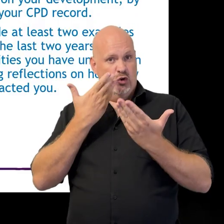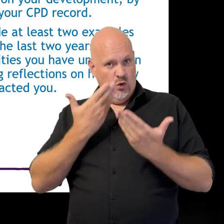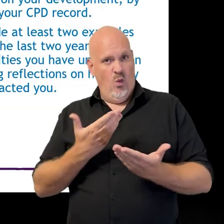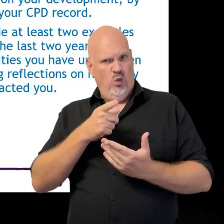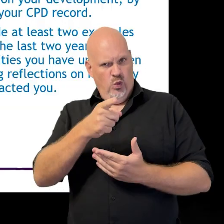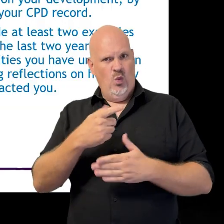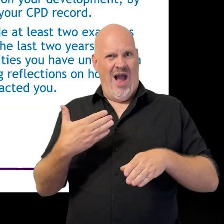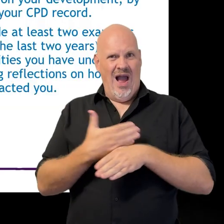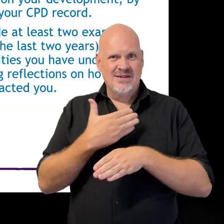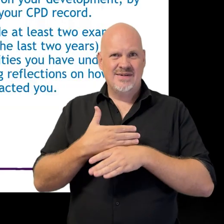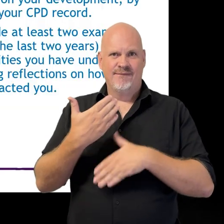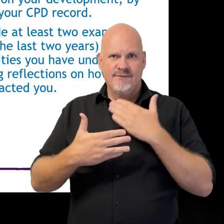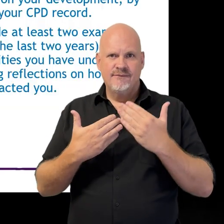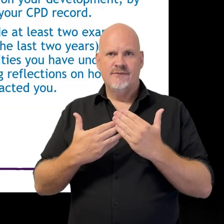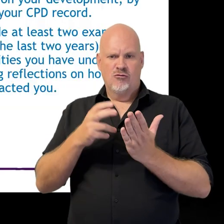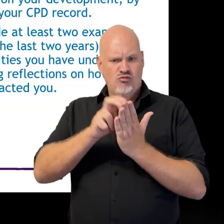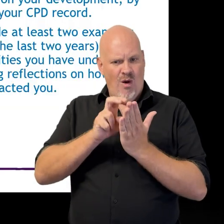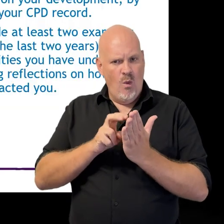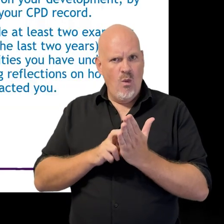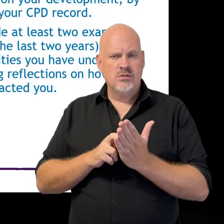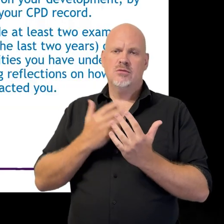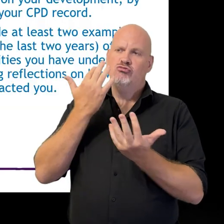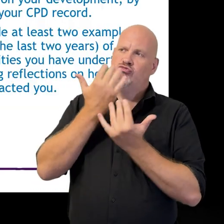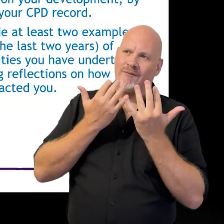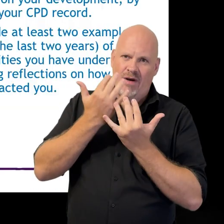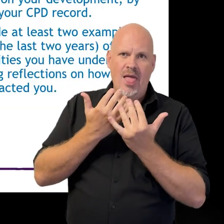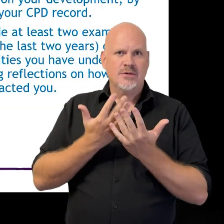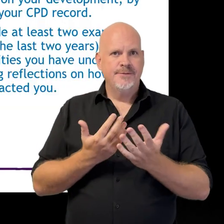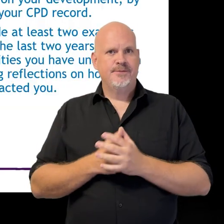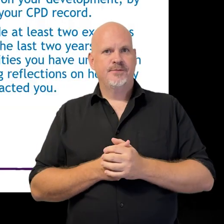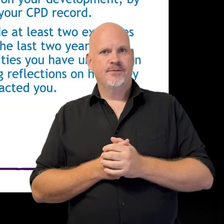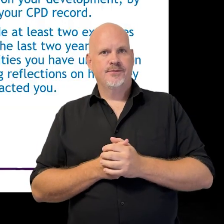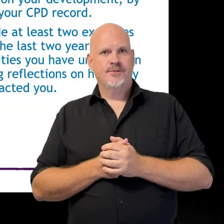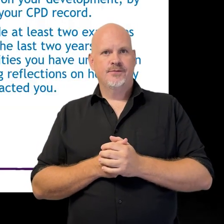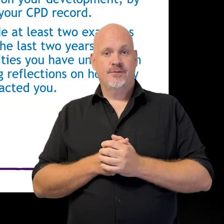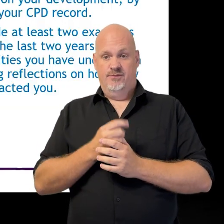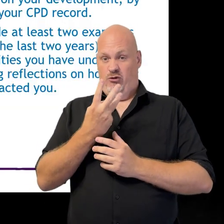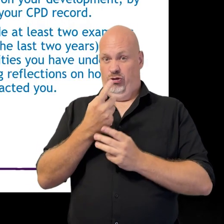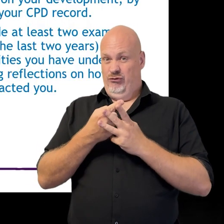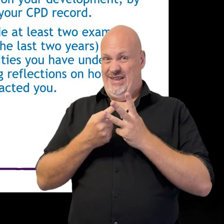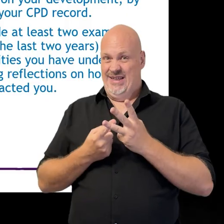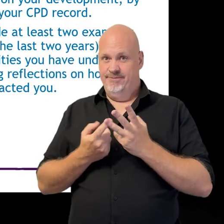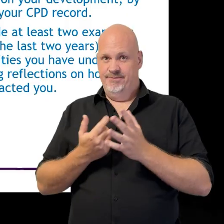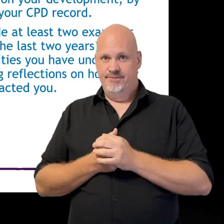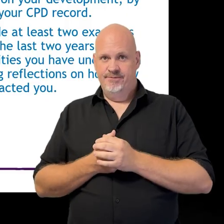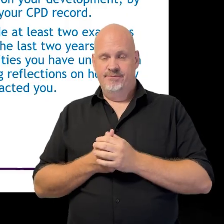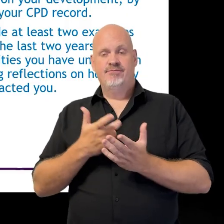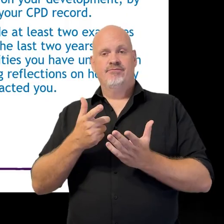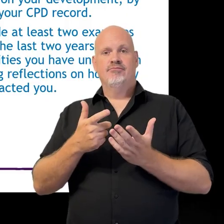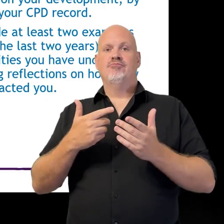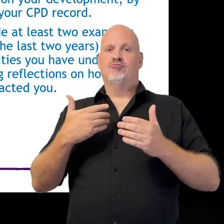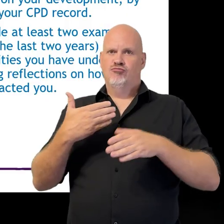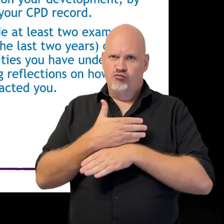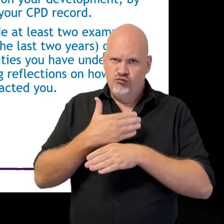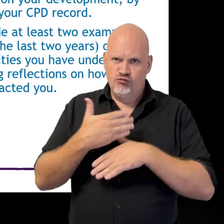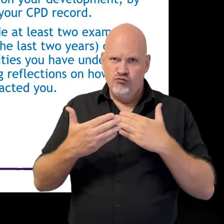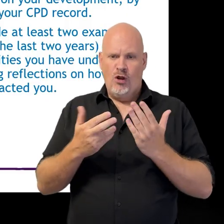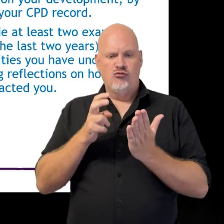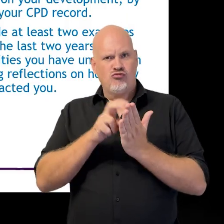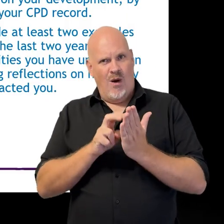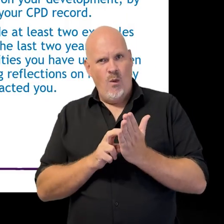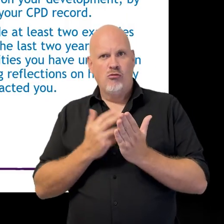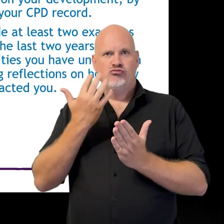undertake, record and reflect, 3 things there, undertake, record and reflect on your development by providing